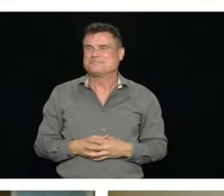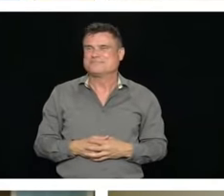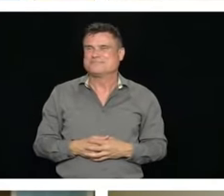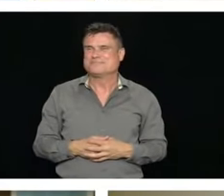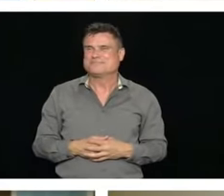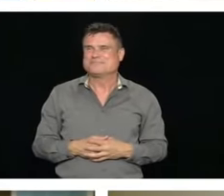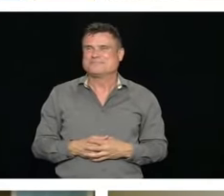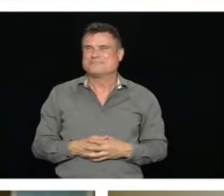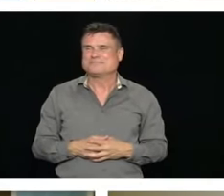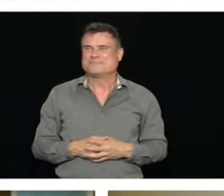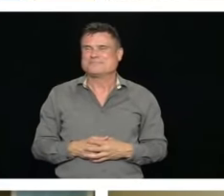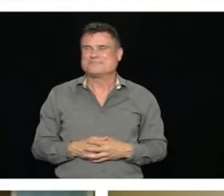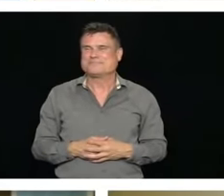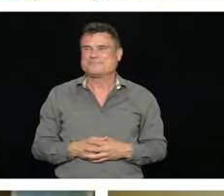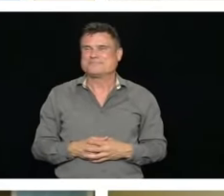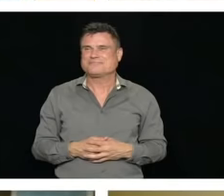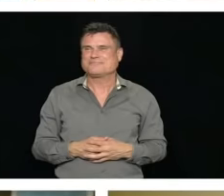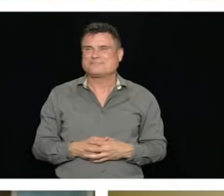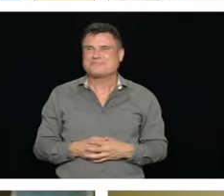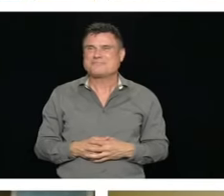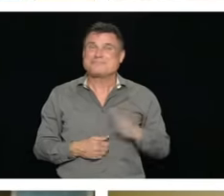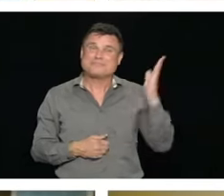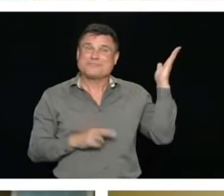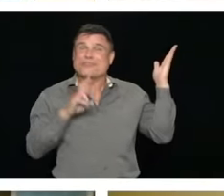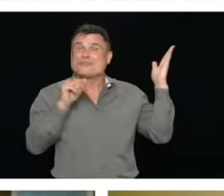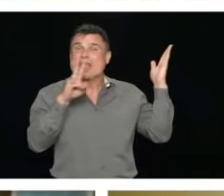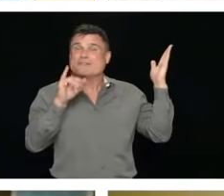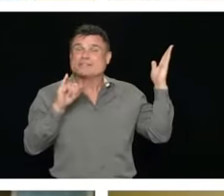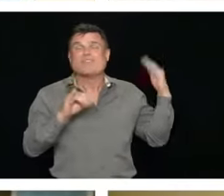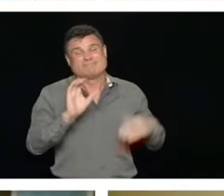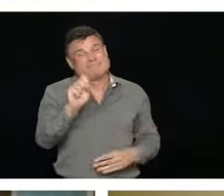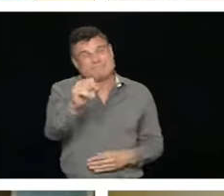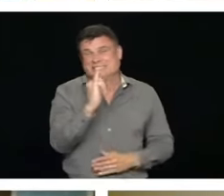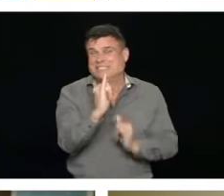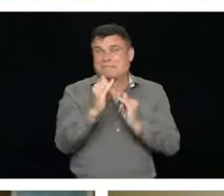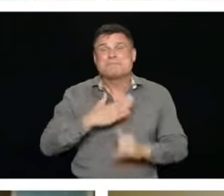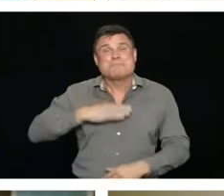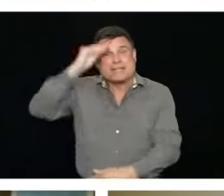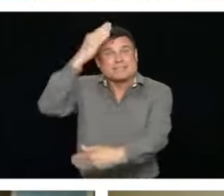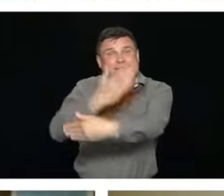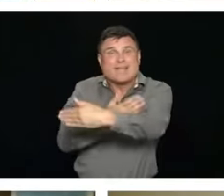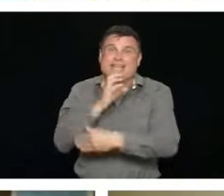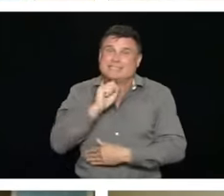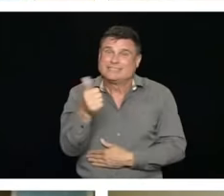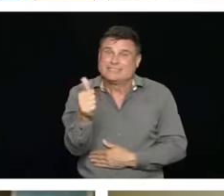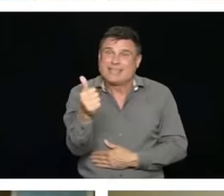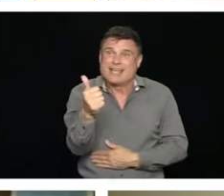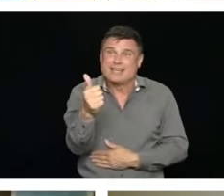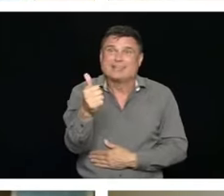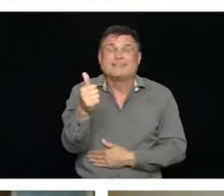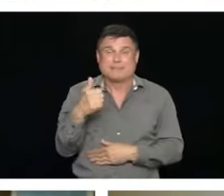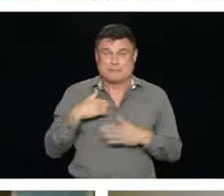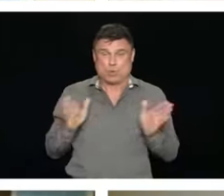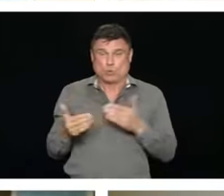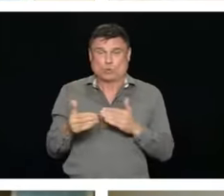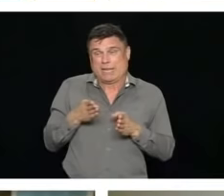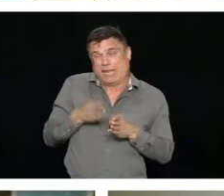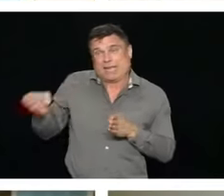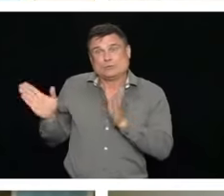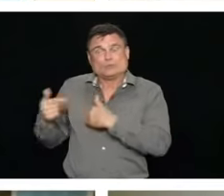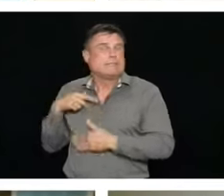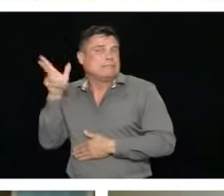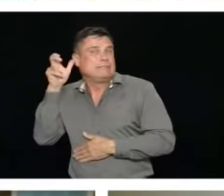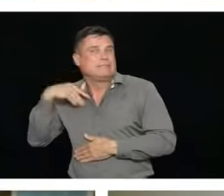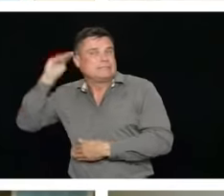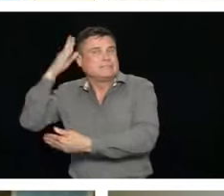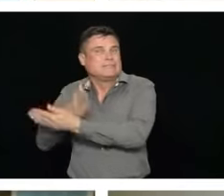sure. And he may do a guest appearance as well, even though we made the arrangement that I give a shout out to Ms. Kondo.